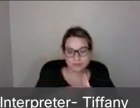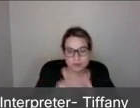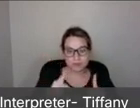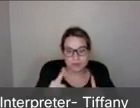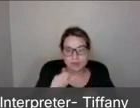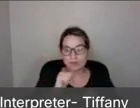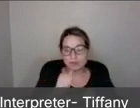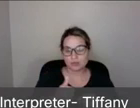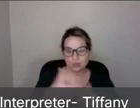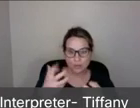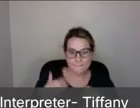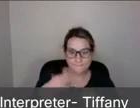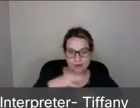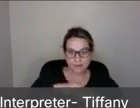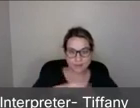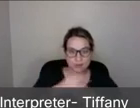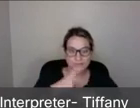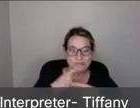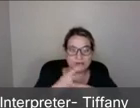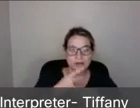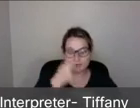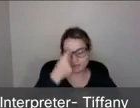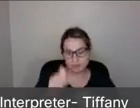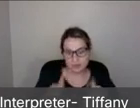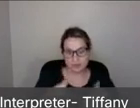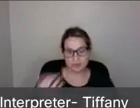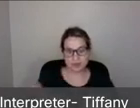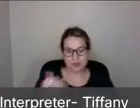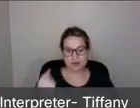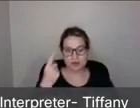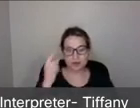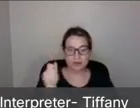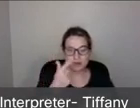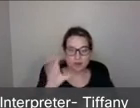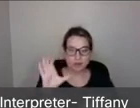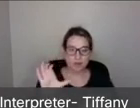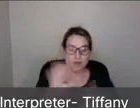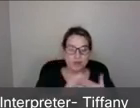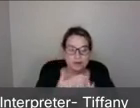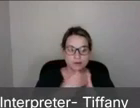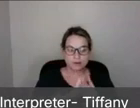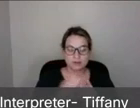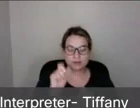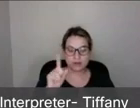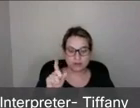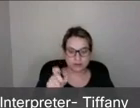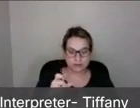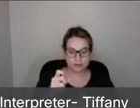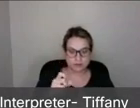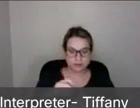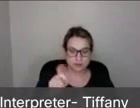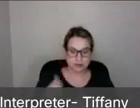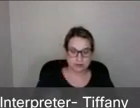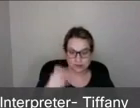my vote, who care about the people here, and who understand that all communities in rural Arizona deserve consideration. We believe